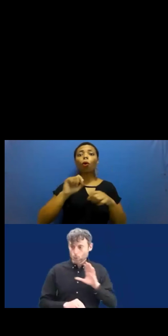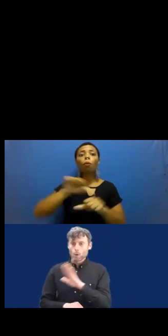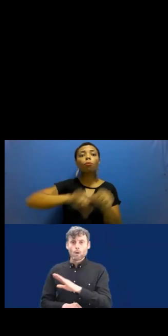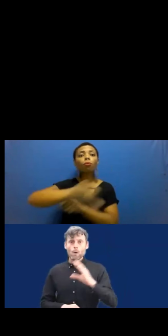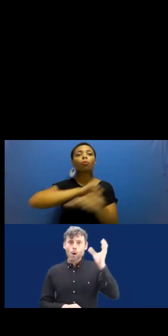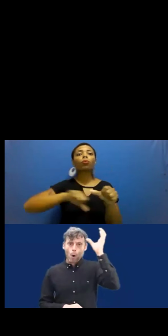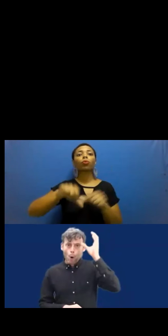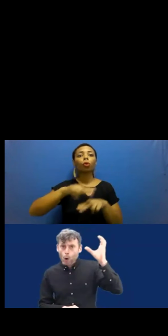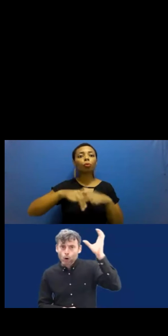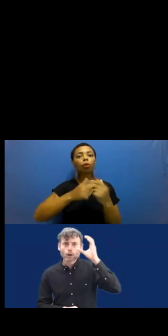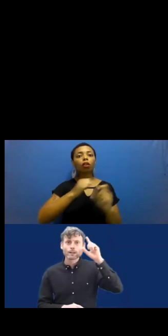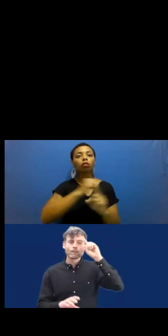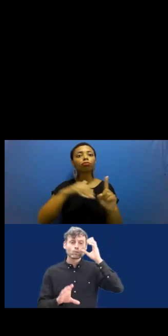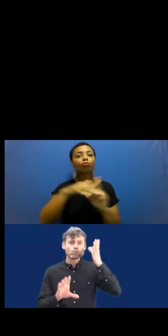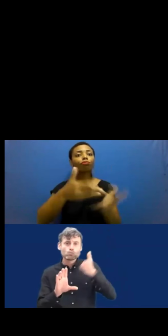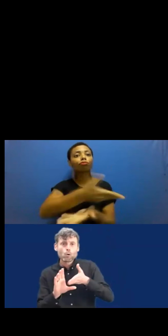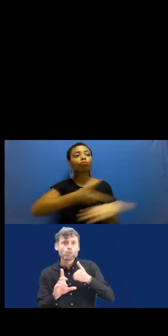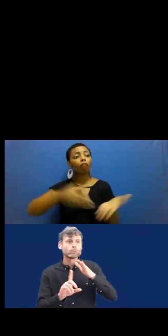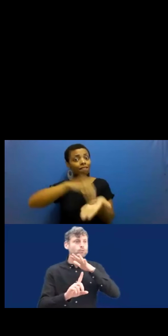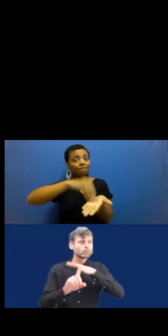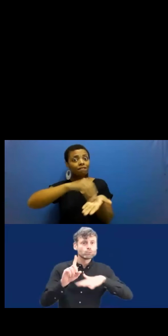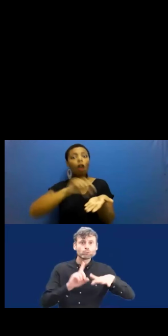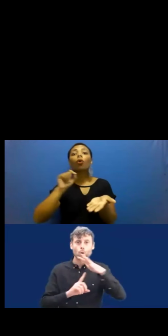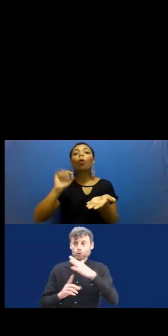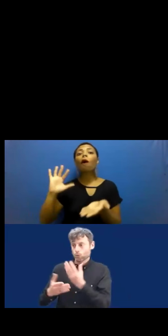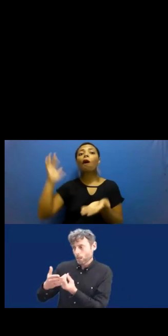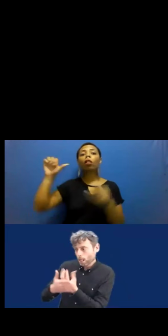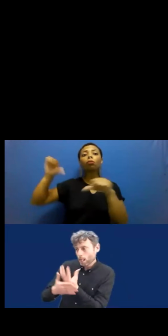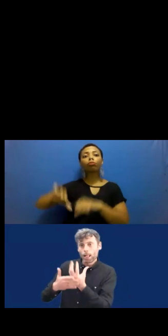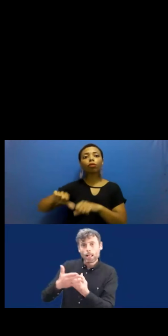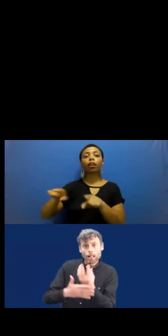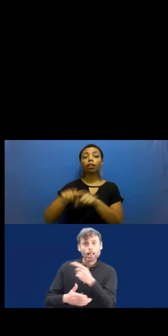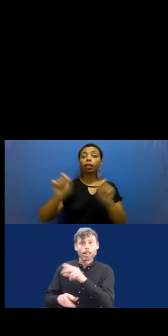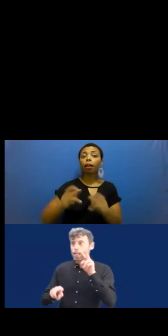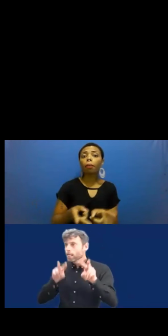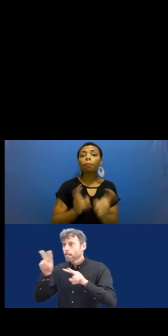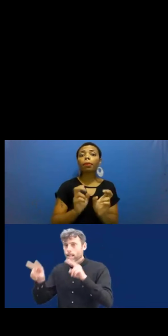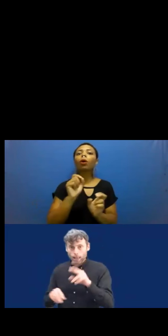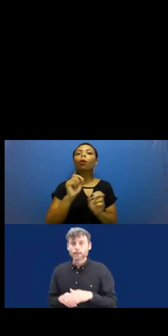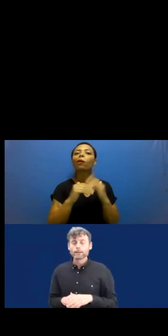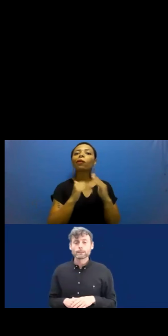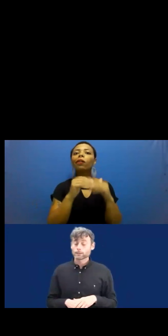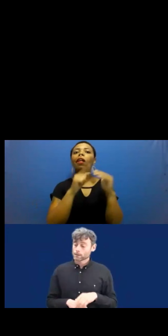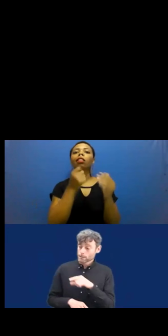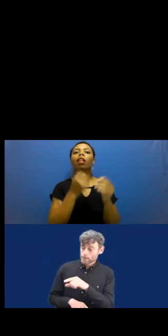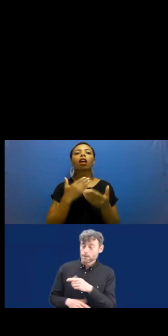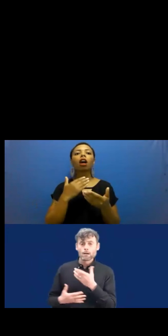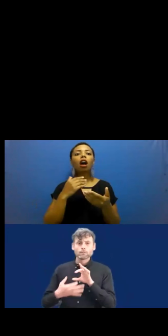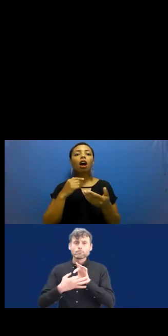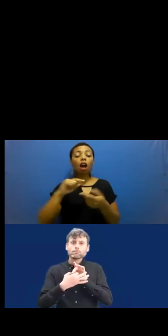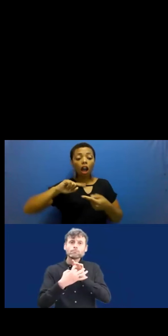psychosocial consequences. It identifies the development of dialogical relationships